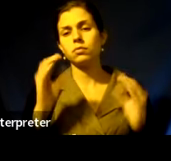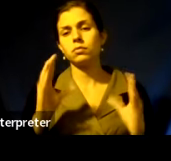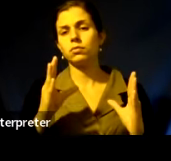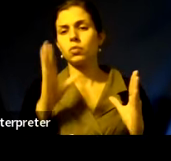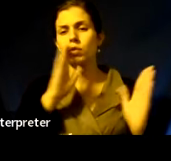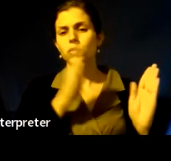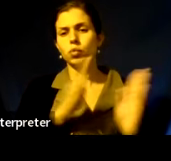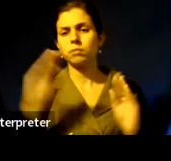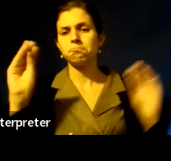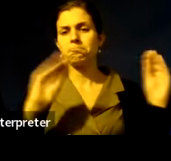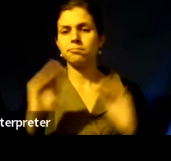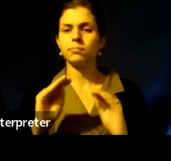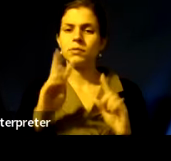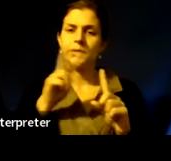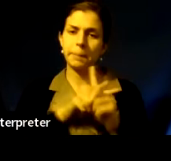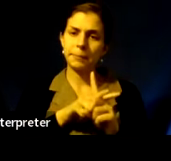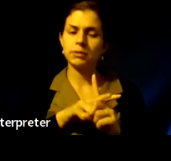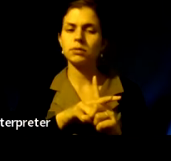organized.